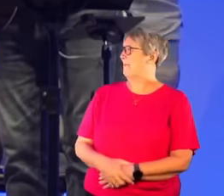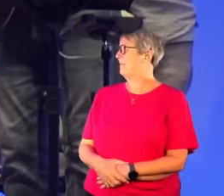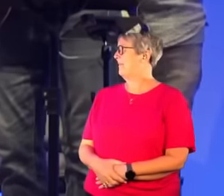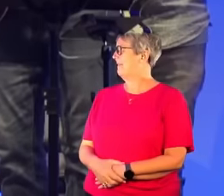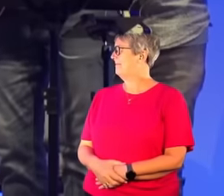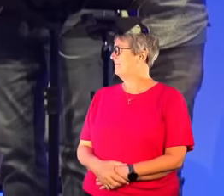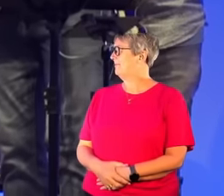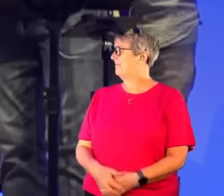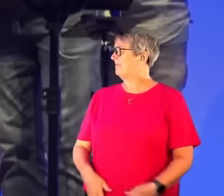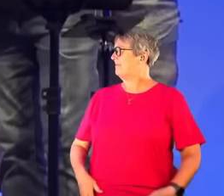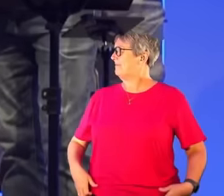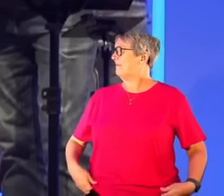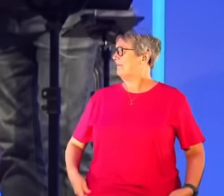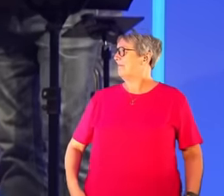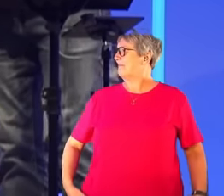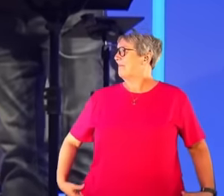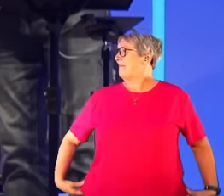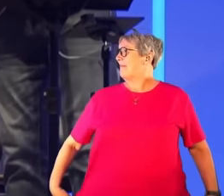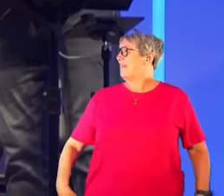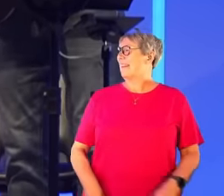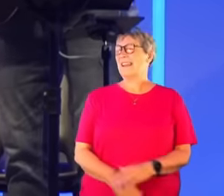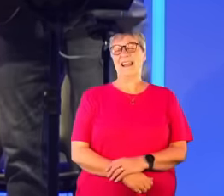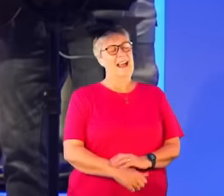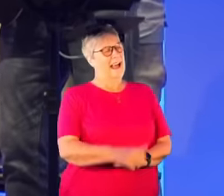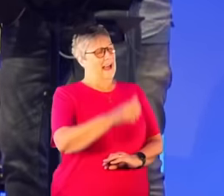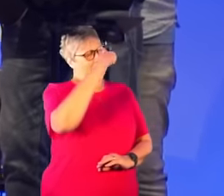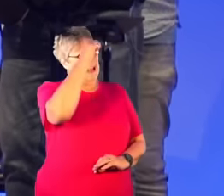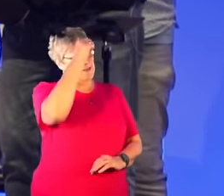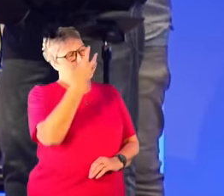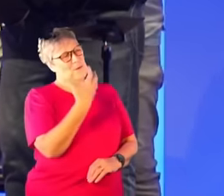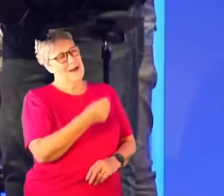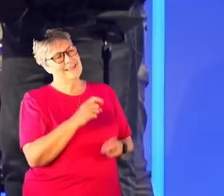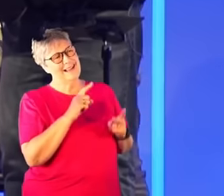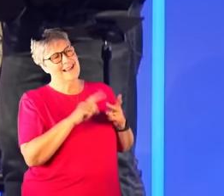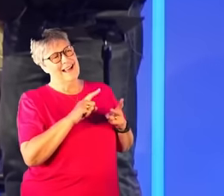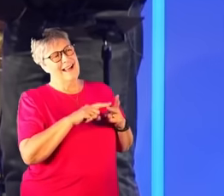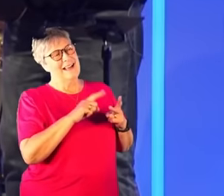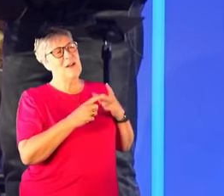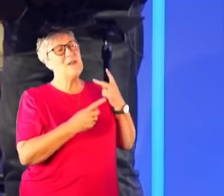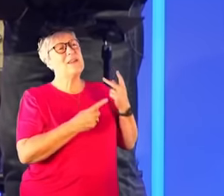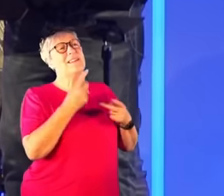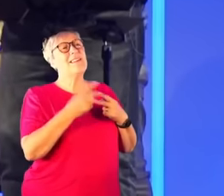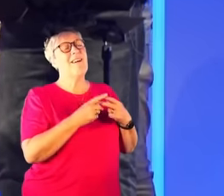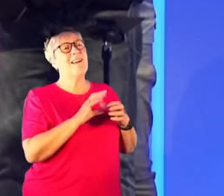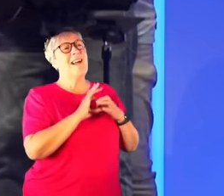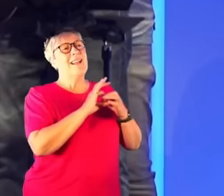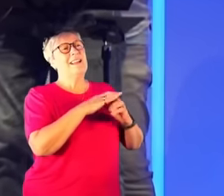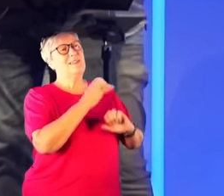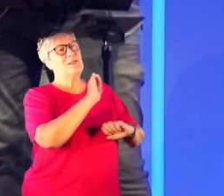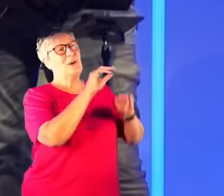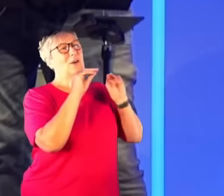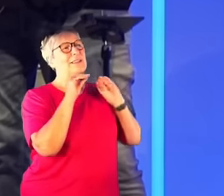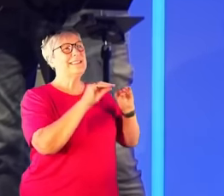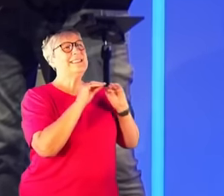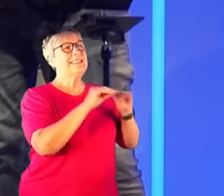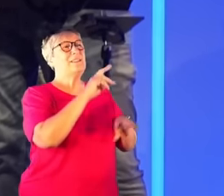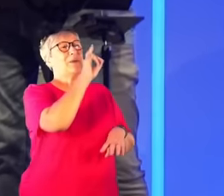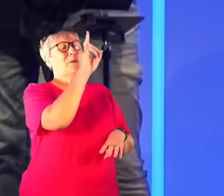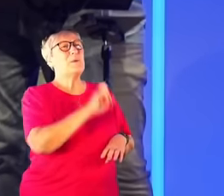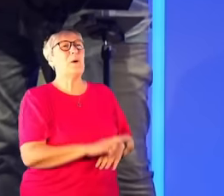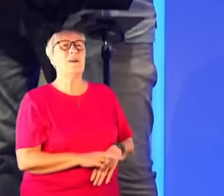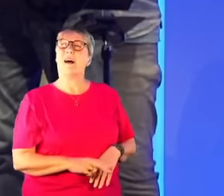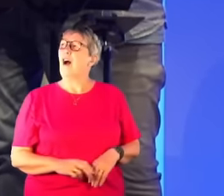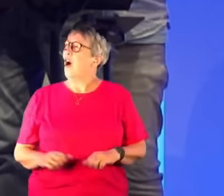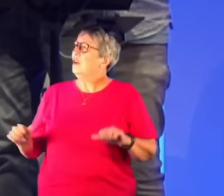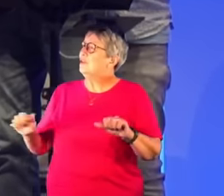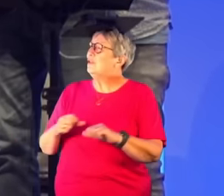Sing along. I do actually know for a fact that you had another song about one of your teachers at school. Oh, he's naughty. He shouldn't have